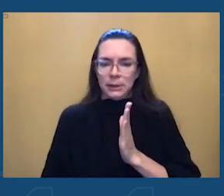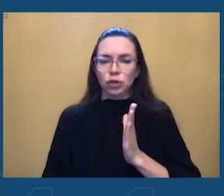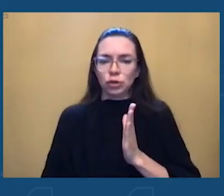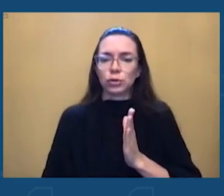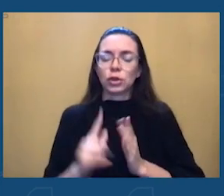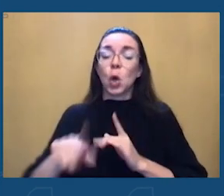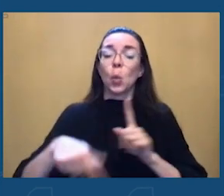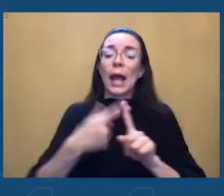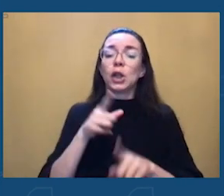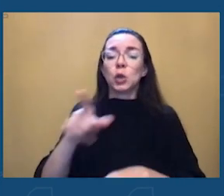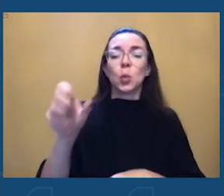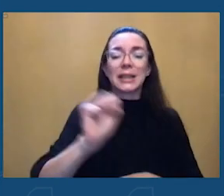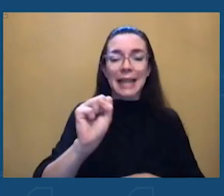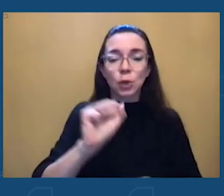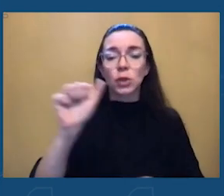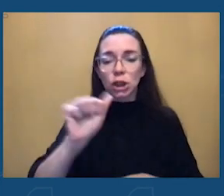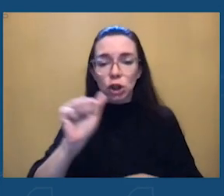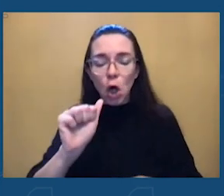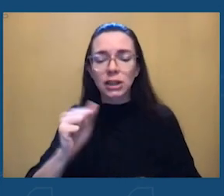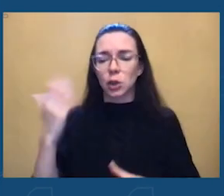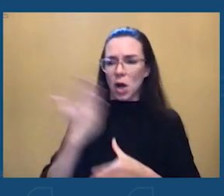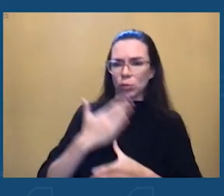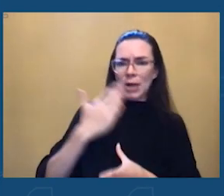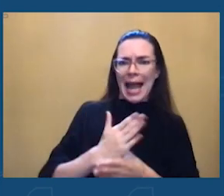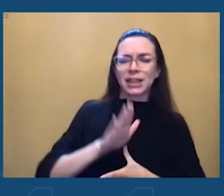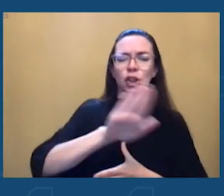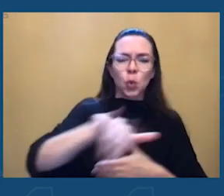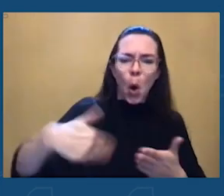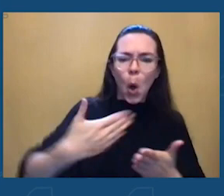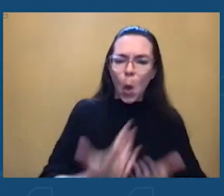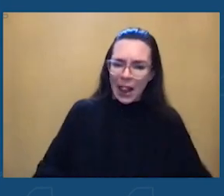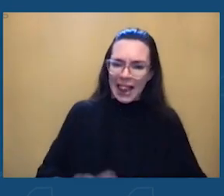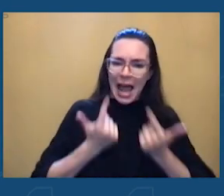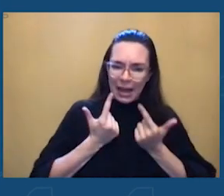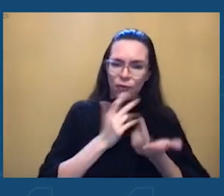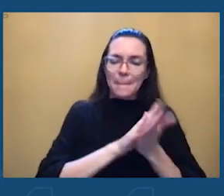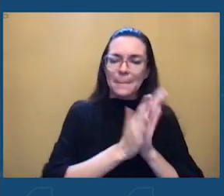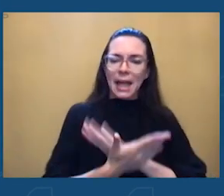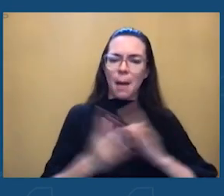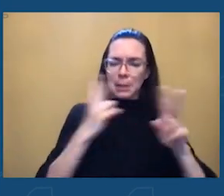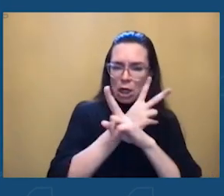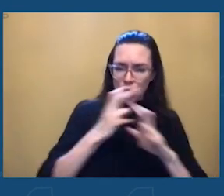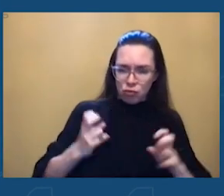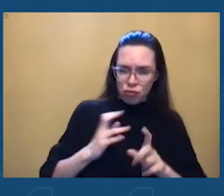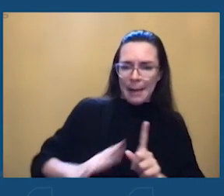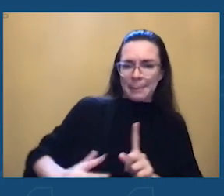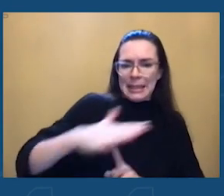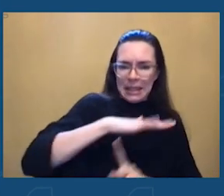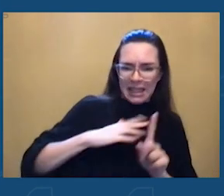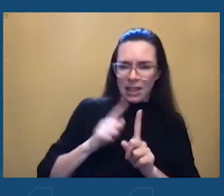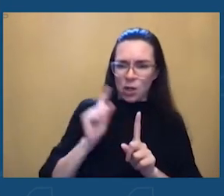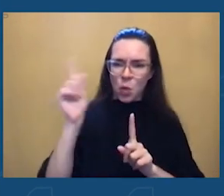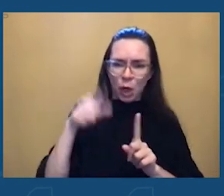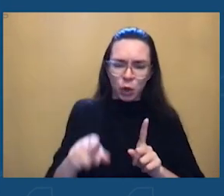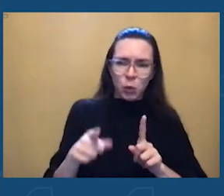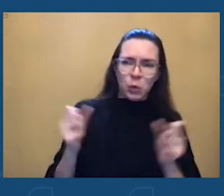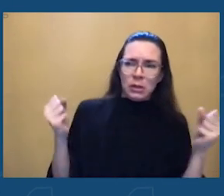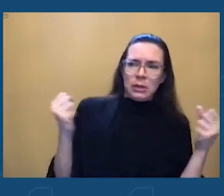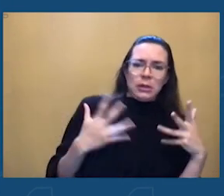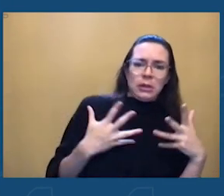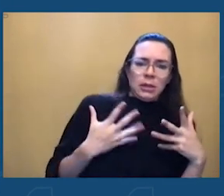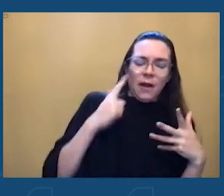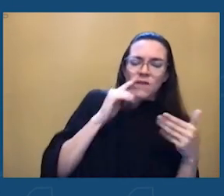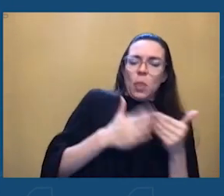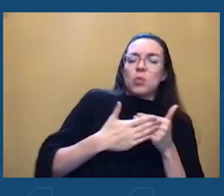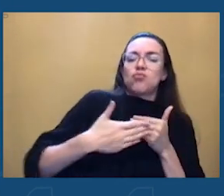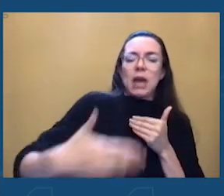sexually assaulted or harassed, your entire life becomes a crime scene in which you cower for the rest of your